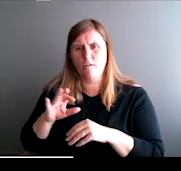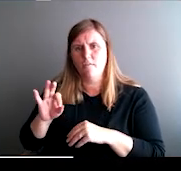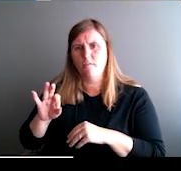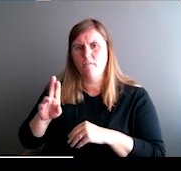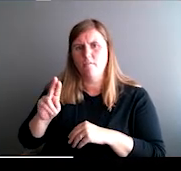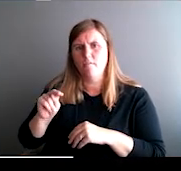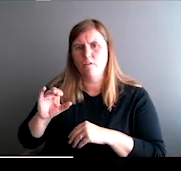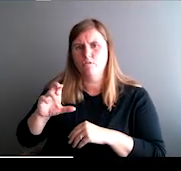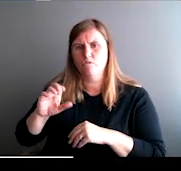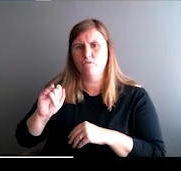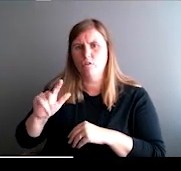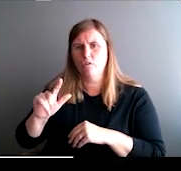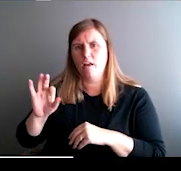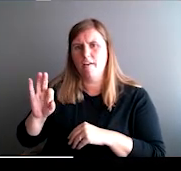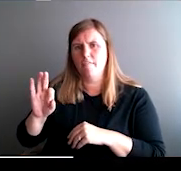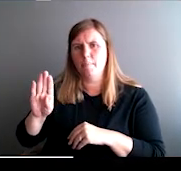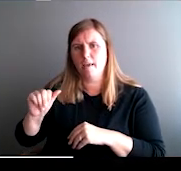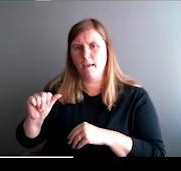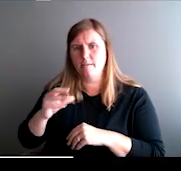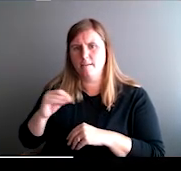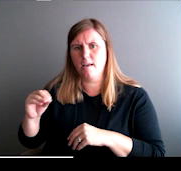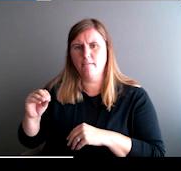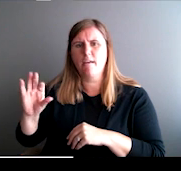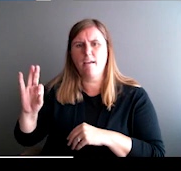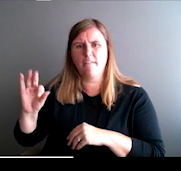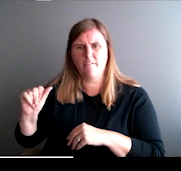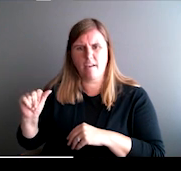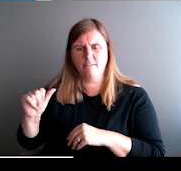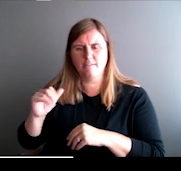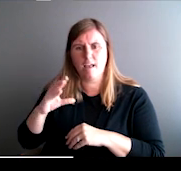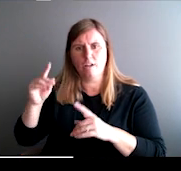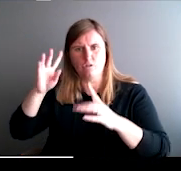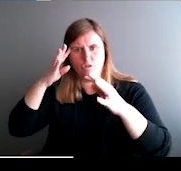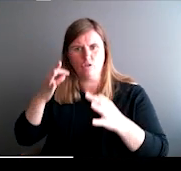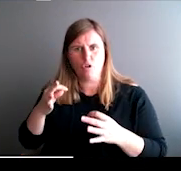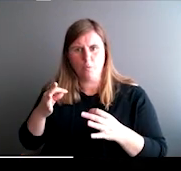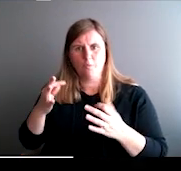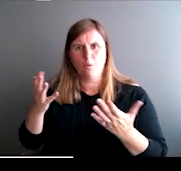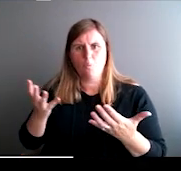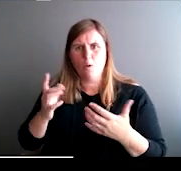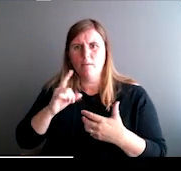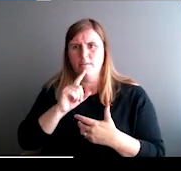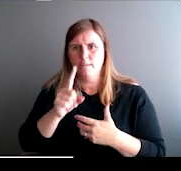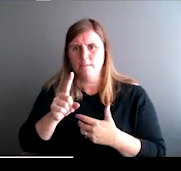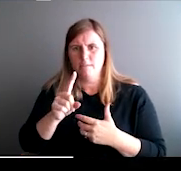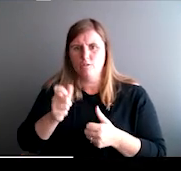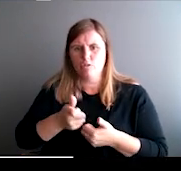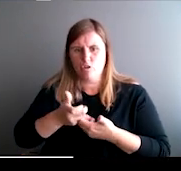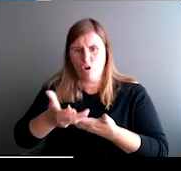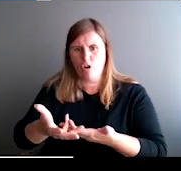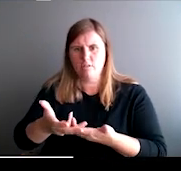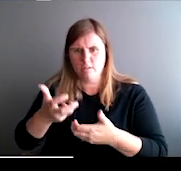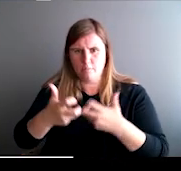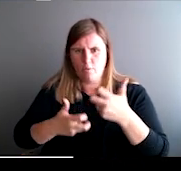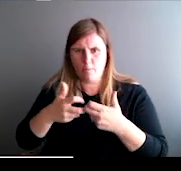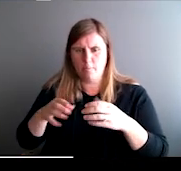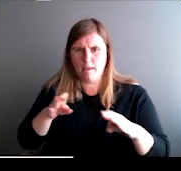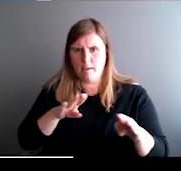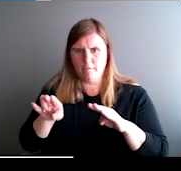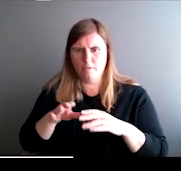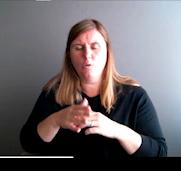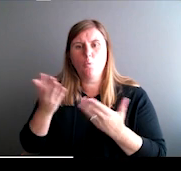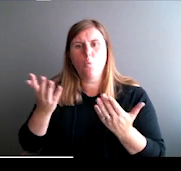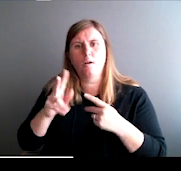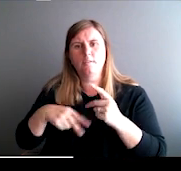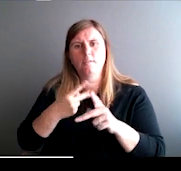functional FBAs and FAs and things of that nature, and determining what is causing the problem behavior, what